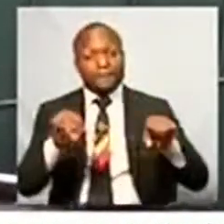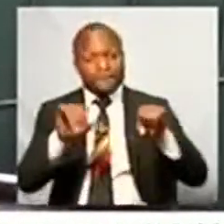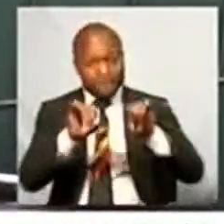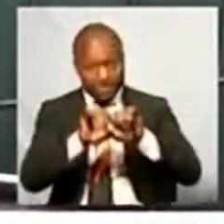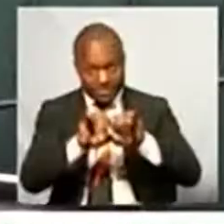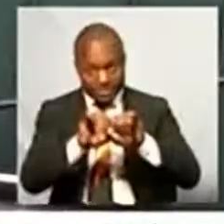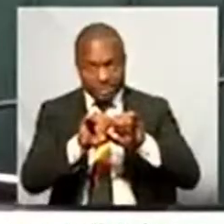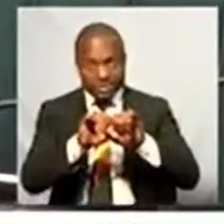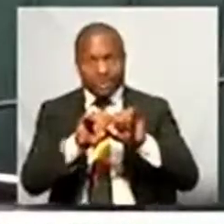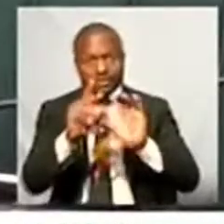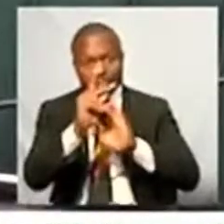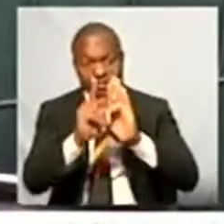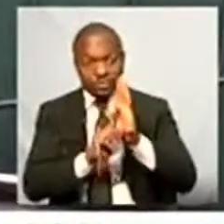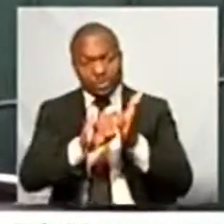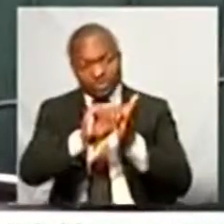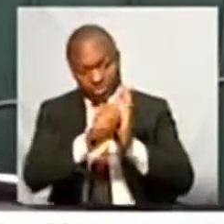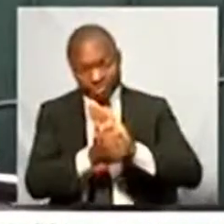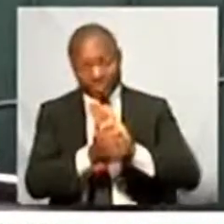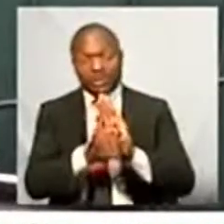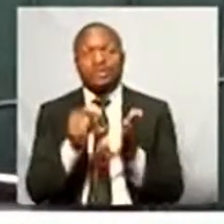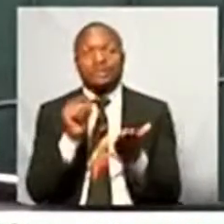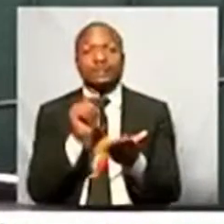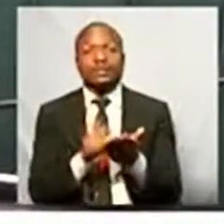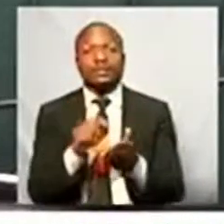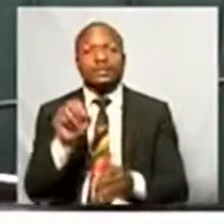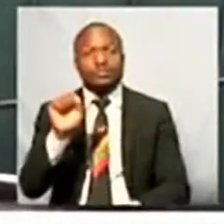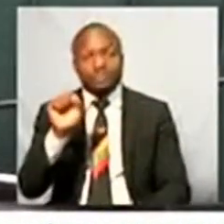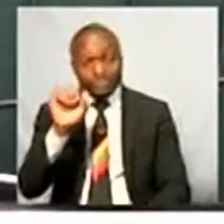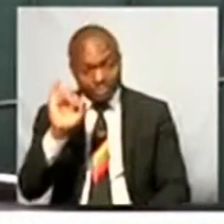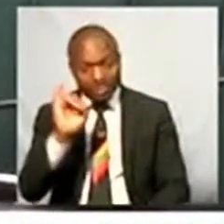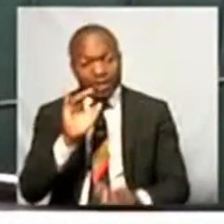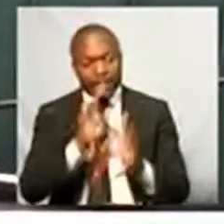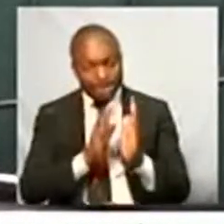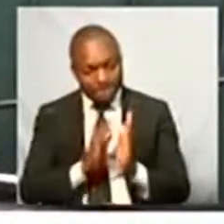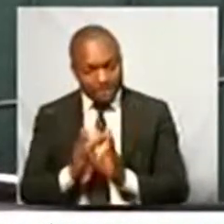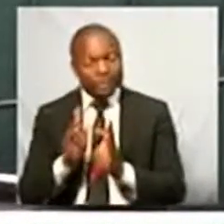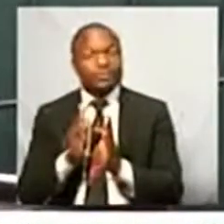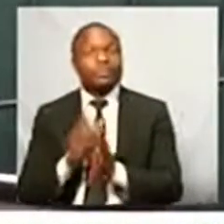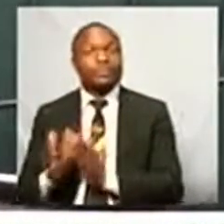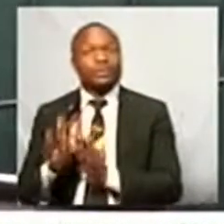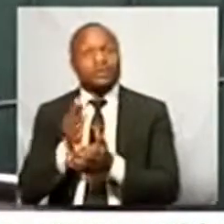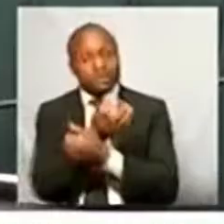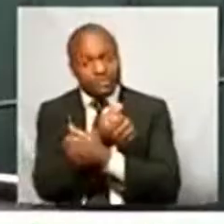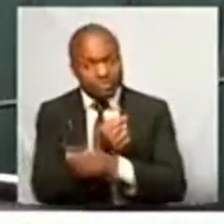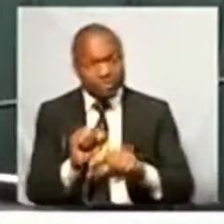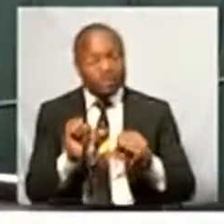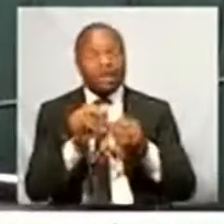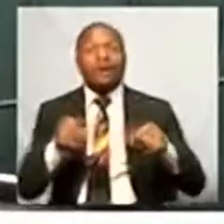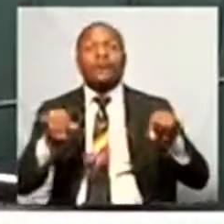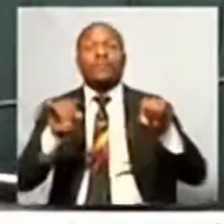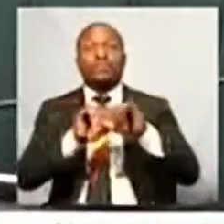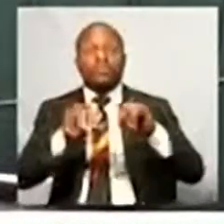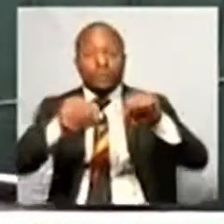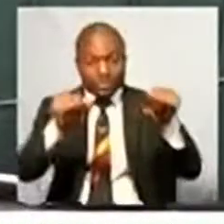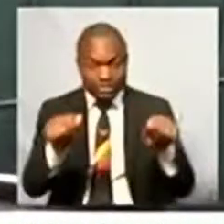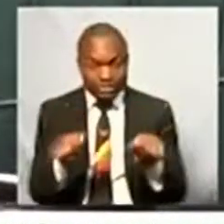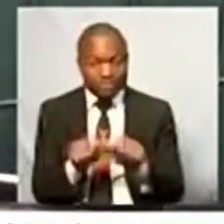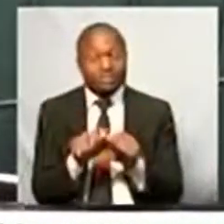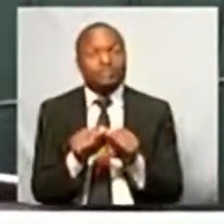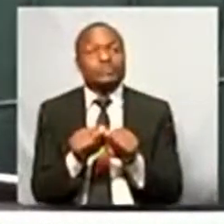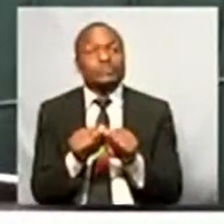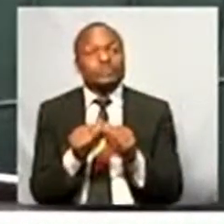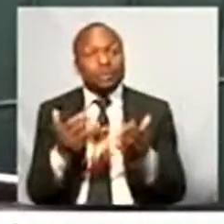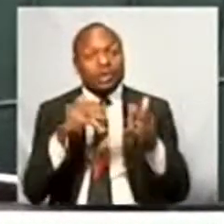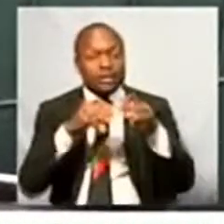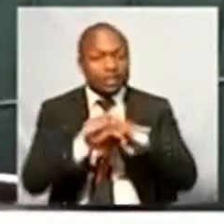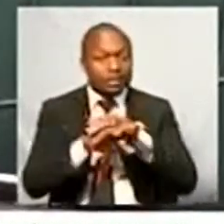the Act. These instruments are designed to address the critical areas such as